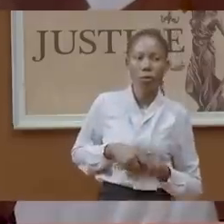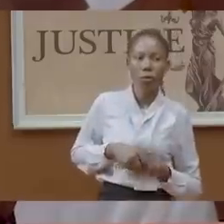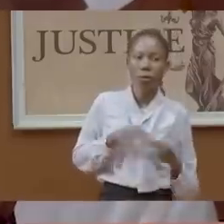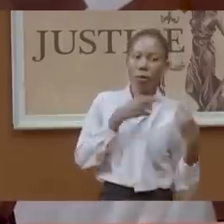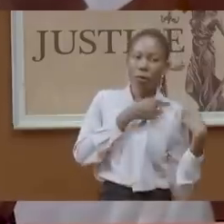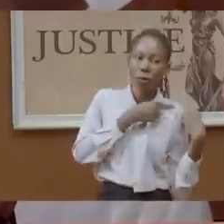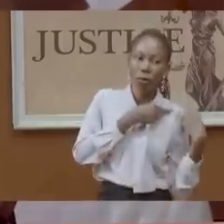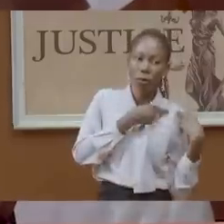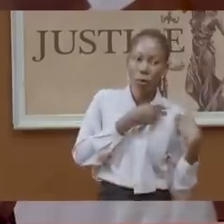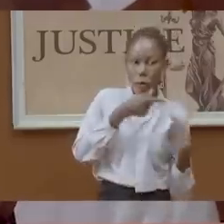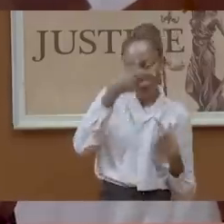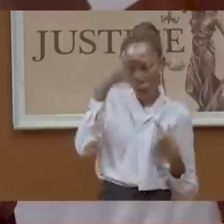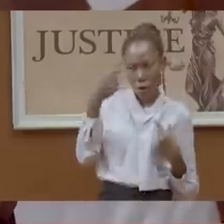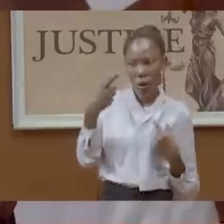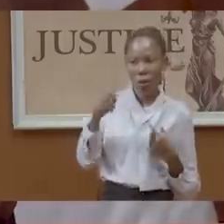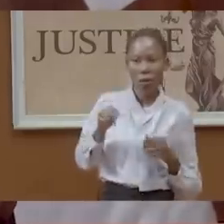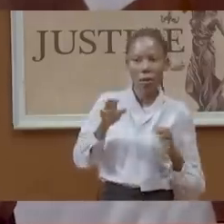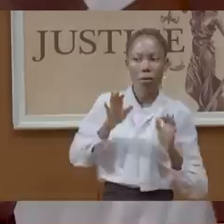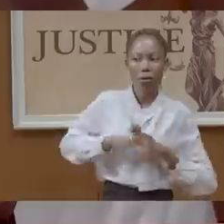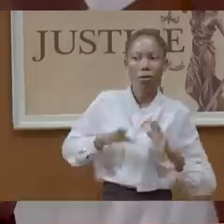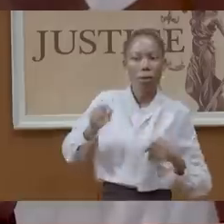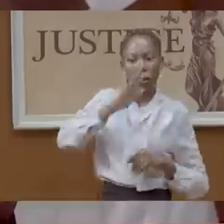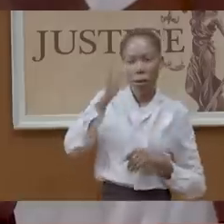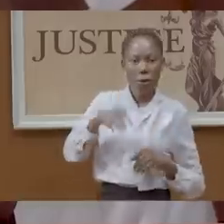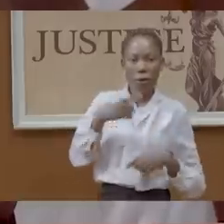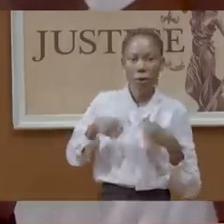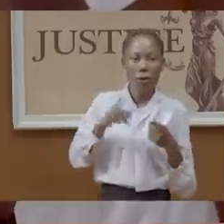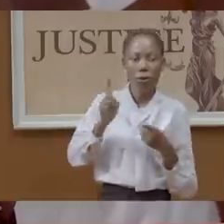You never send the 5 children to any school. At all.